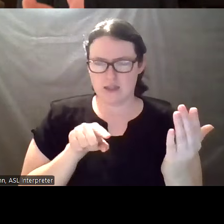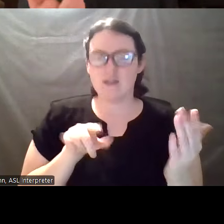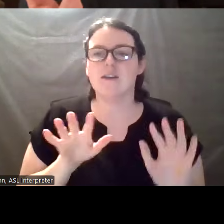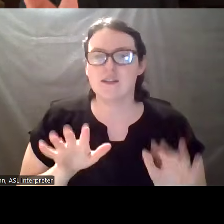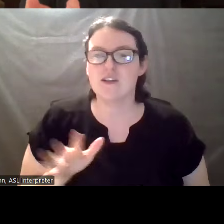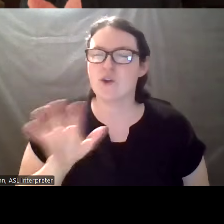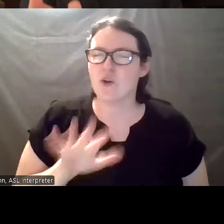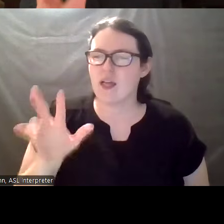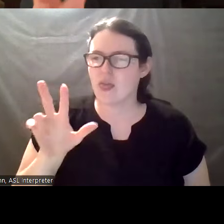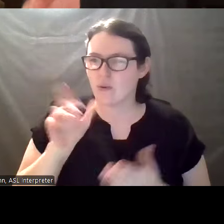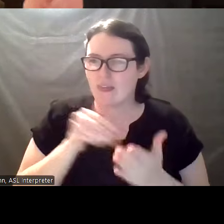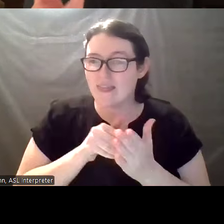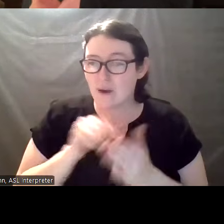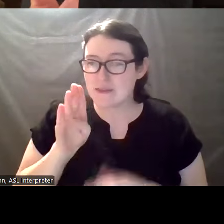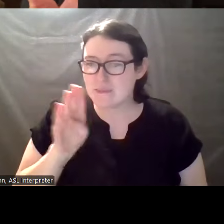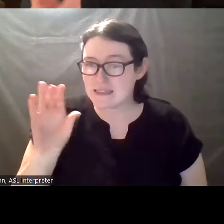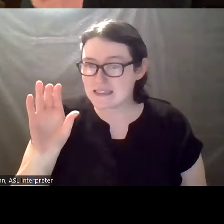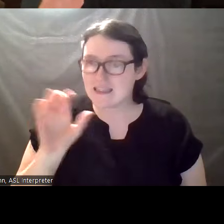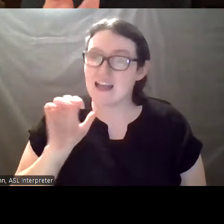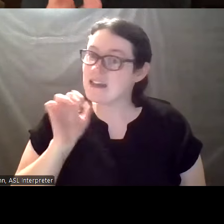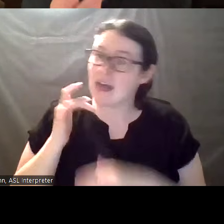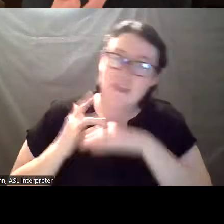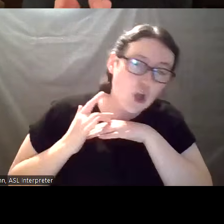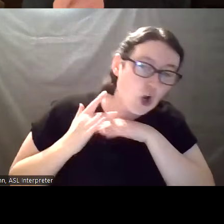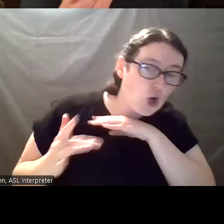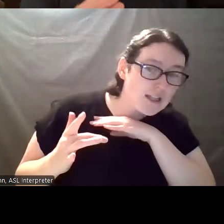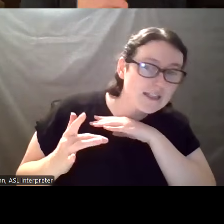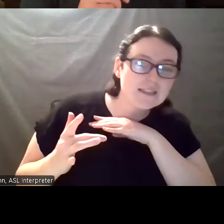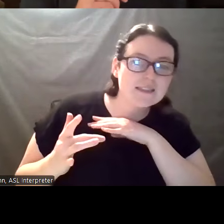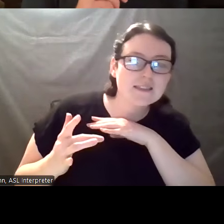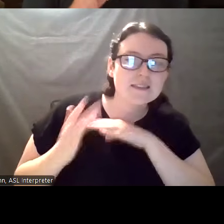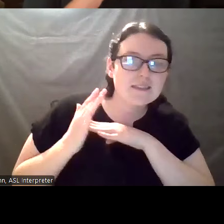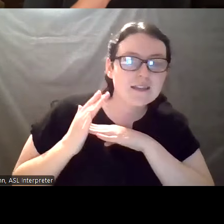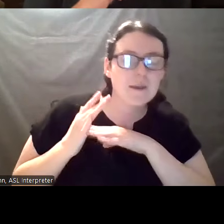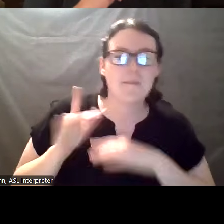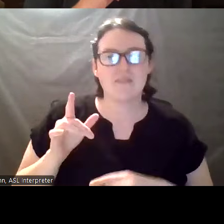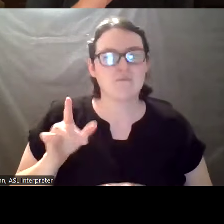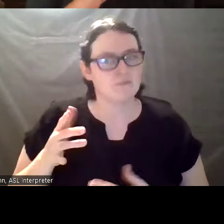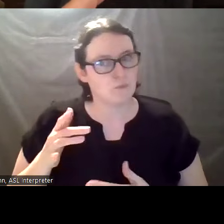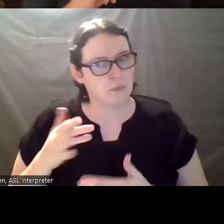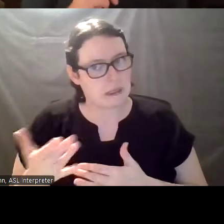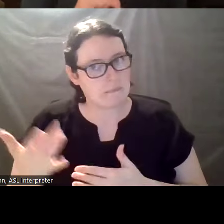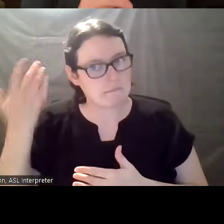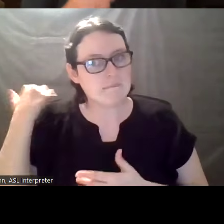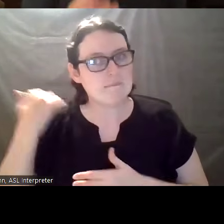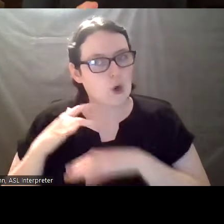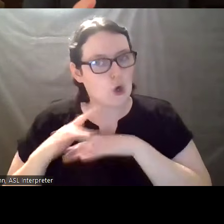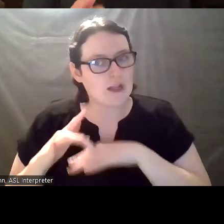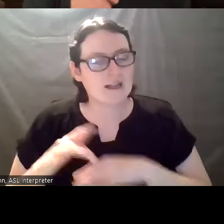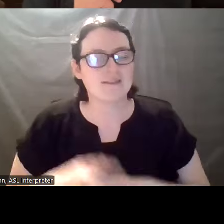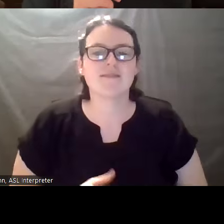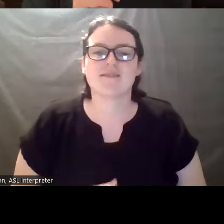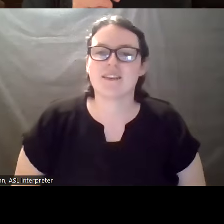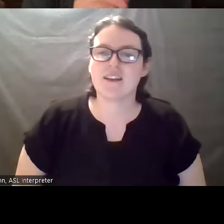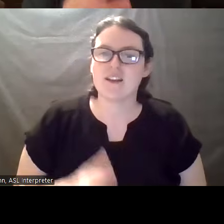3000 BC. Not the earliest tablets that we have, but very early in the history of the cuneiform writing system. We have quite a lot